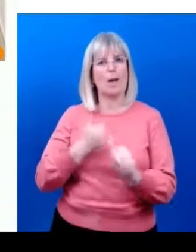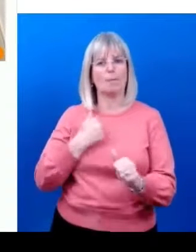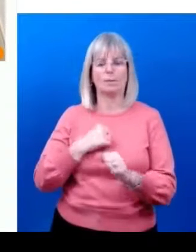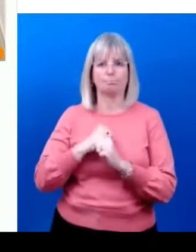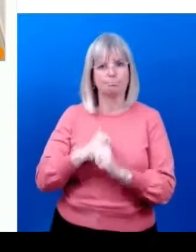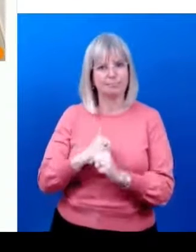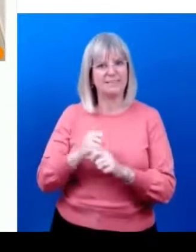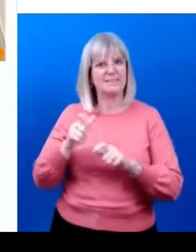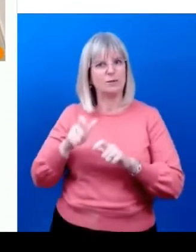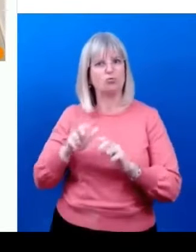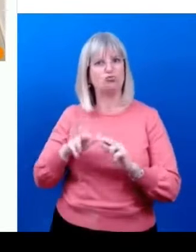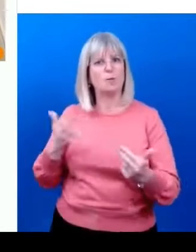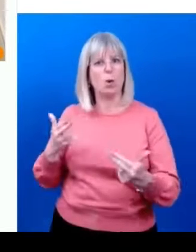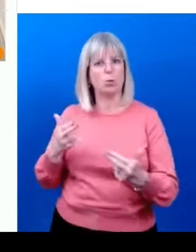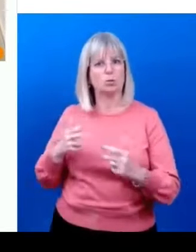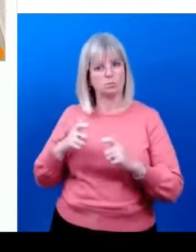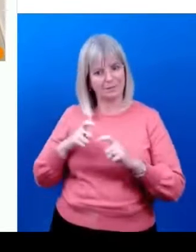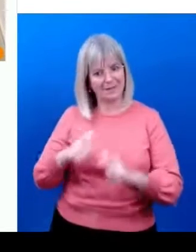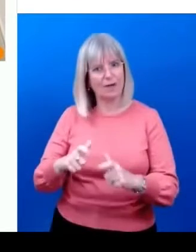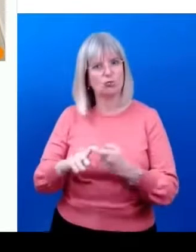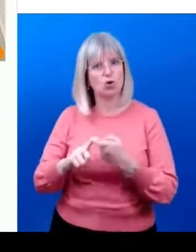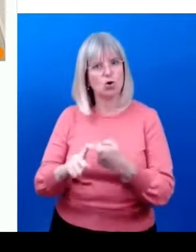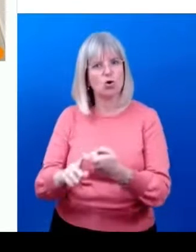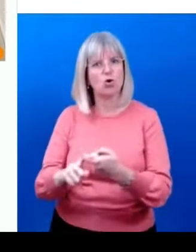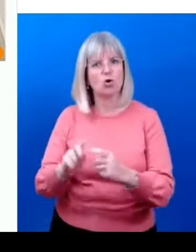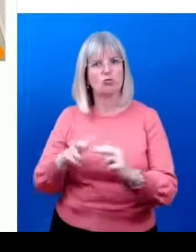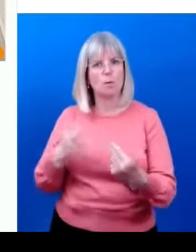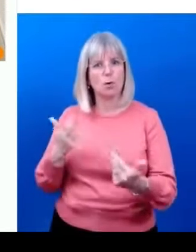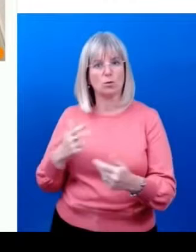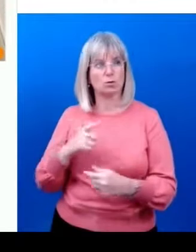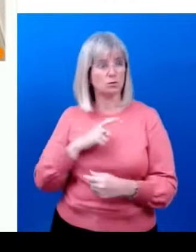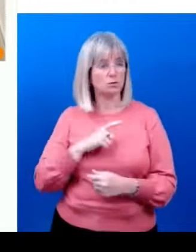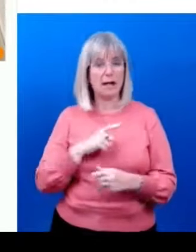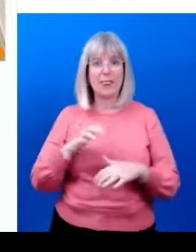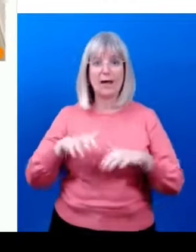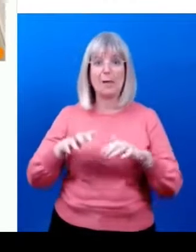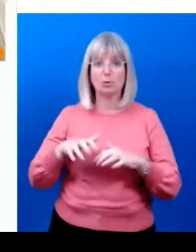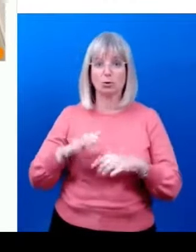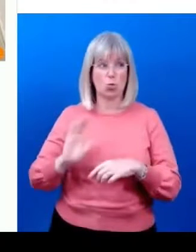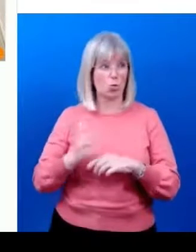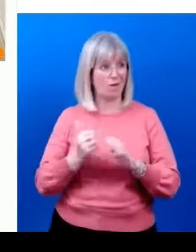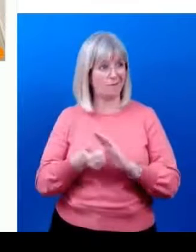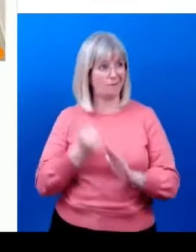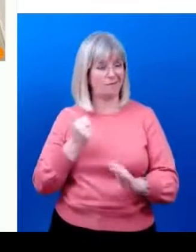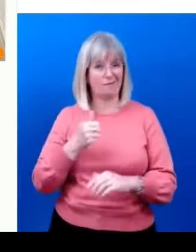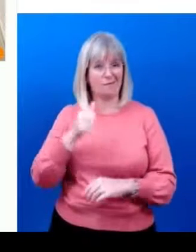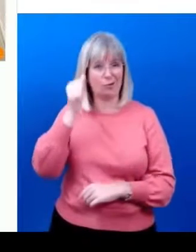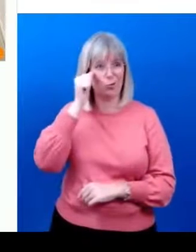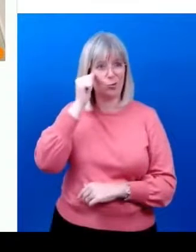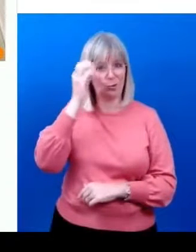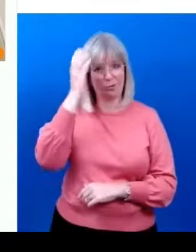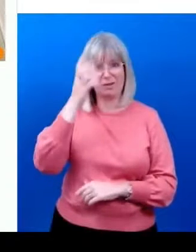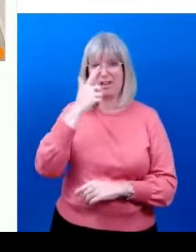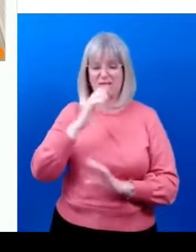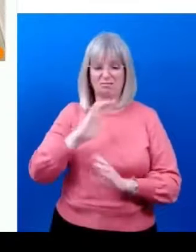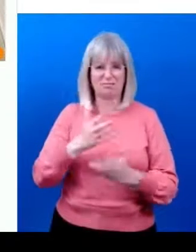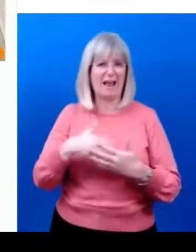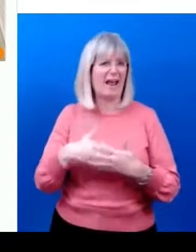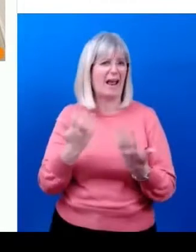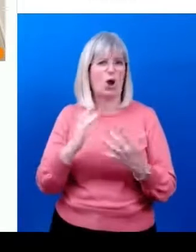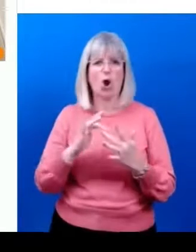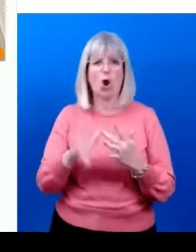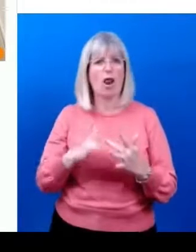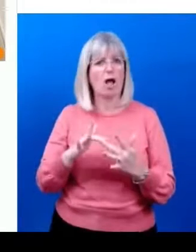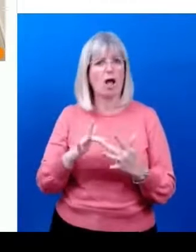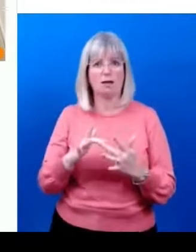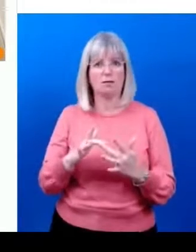captioners prefer it. We have all of the expertise to deliver anything online. We've been doing it for the last